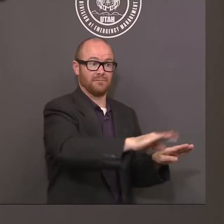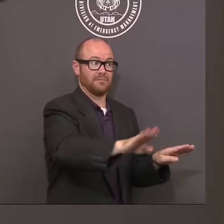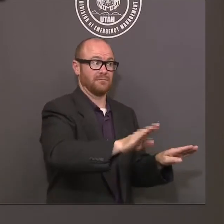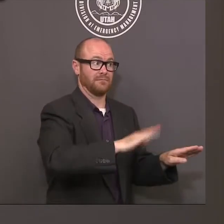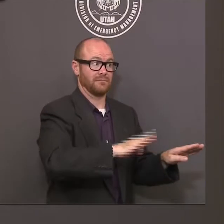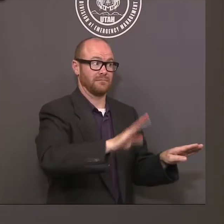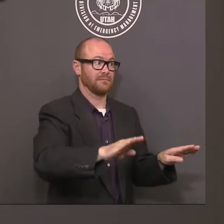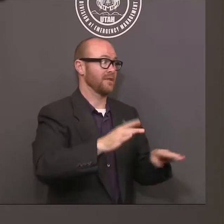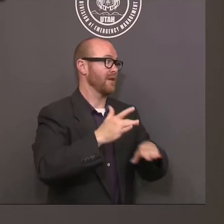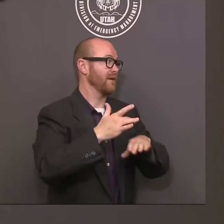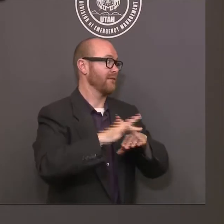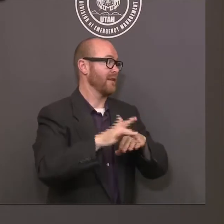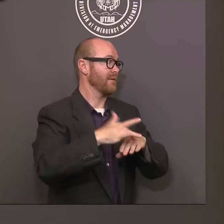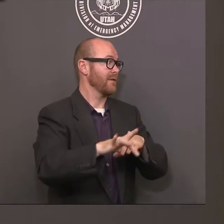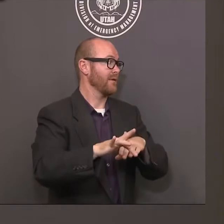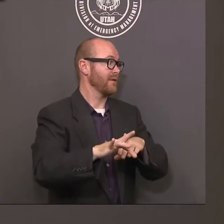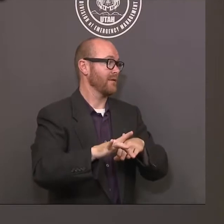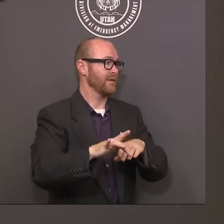Hospitalization.